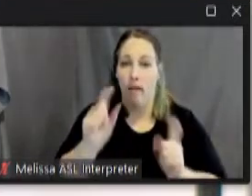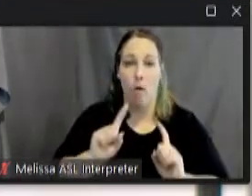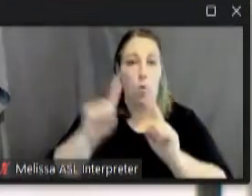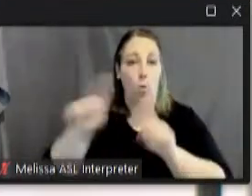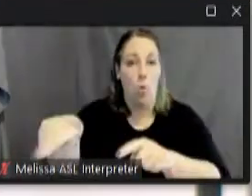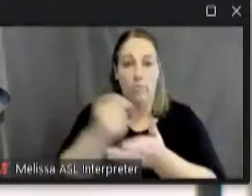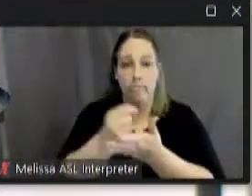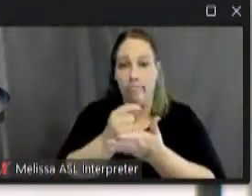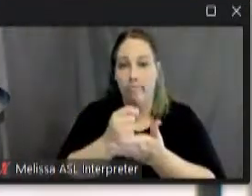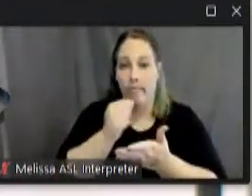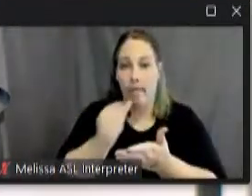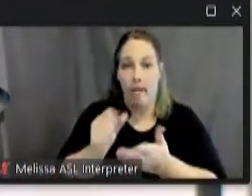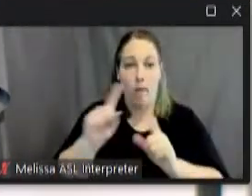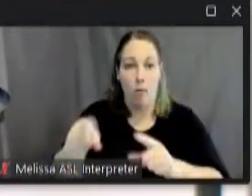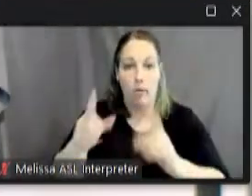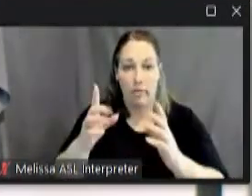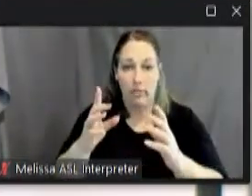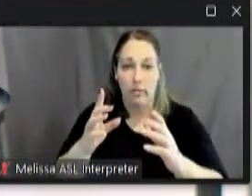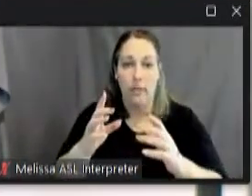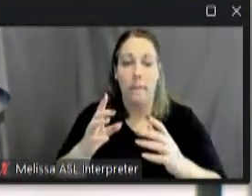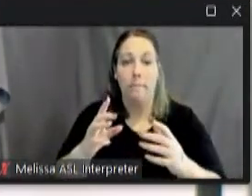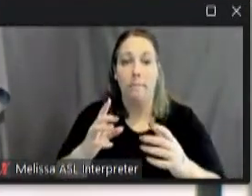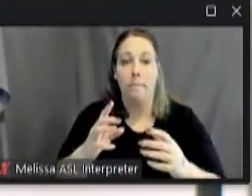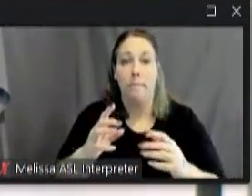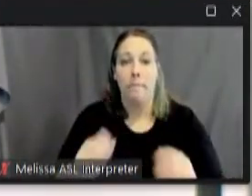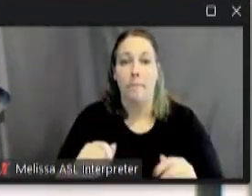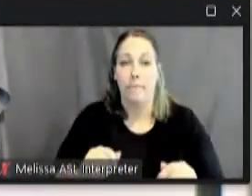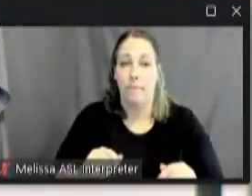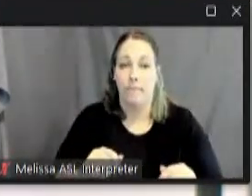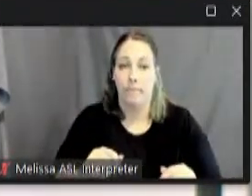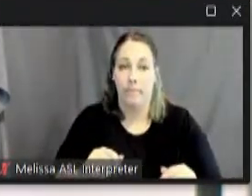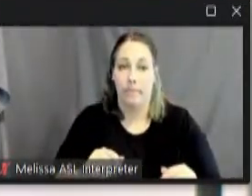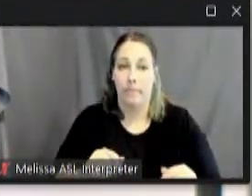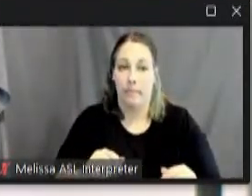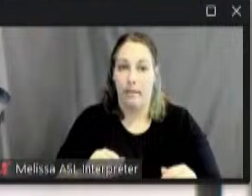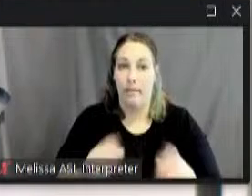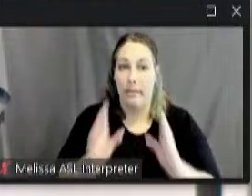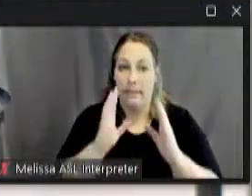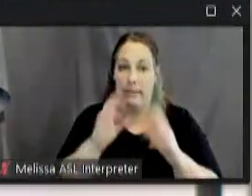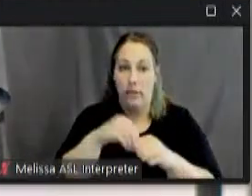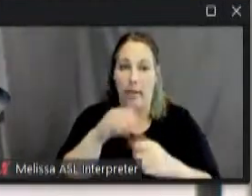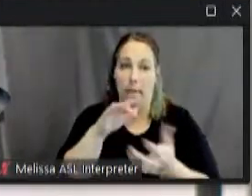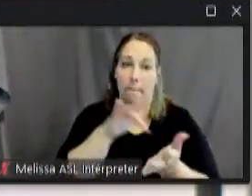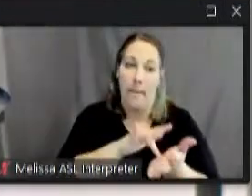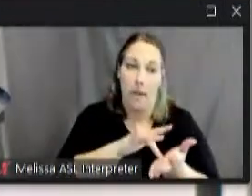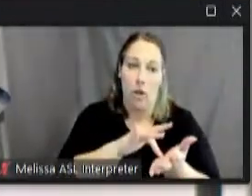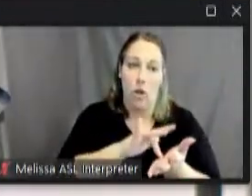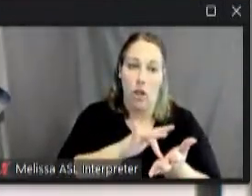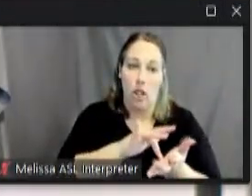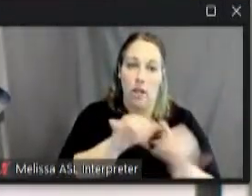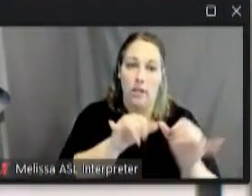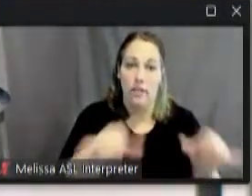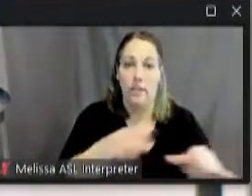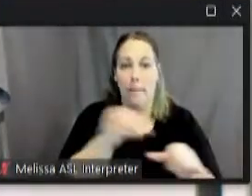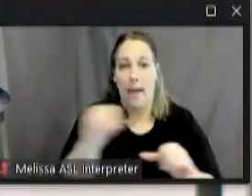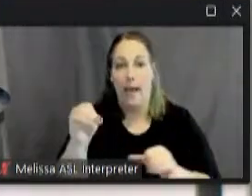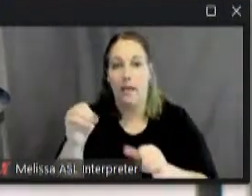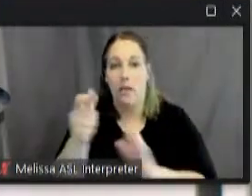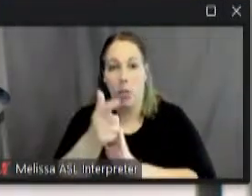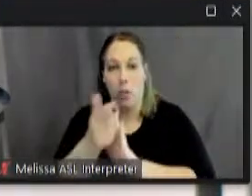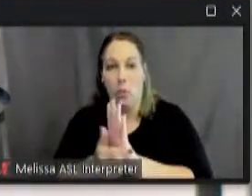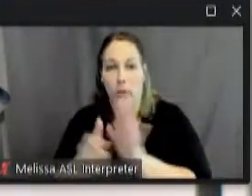attention in both the judiciary and the medical system. We see double, sometimes